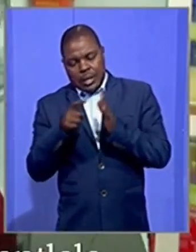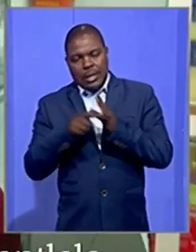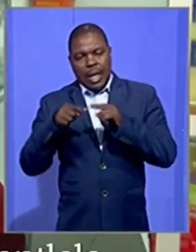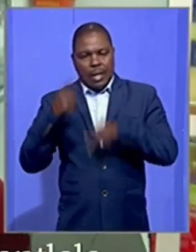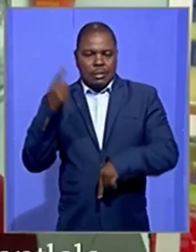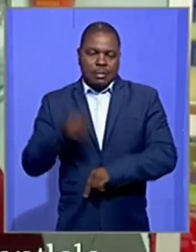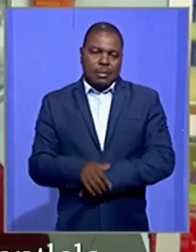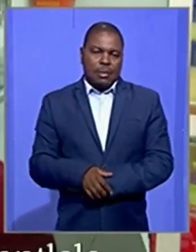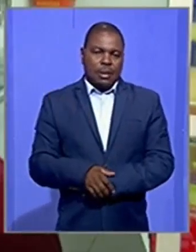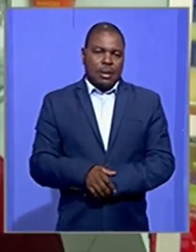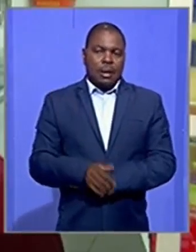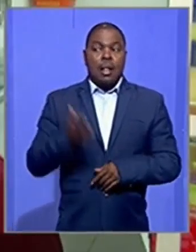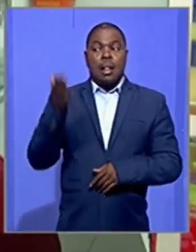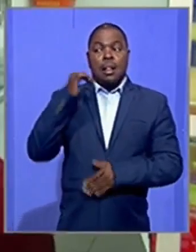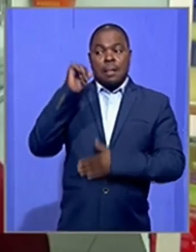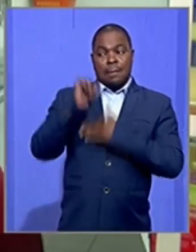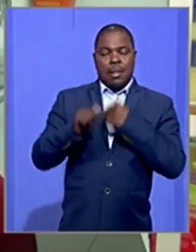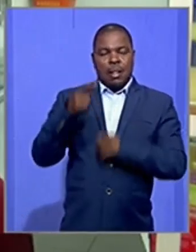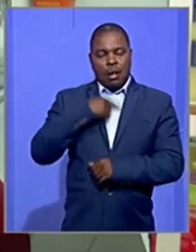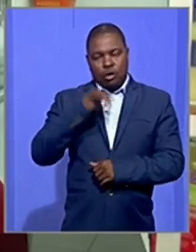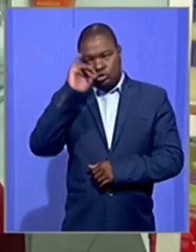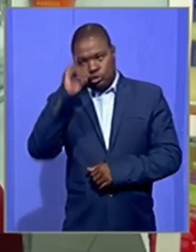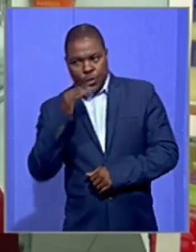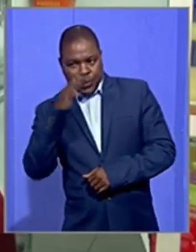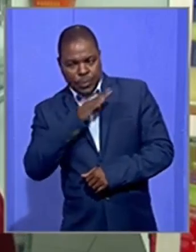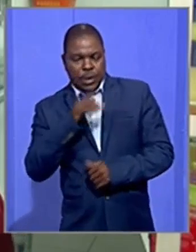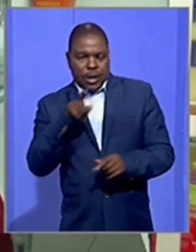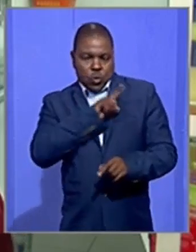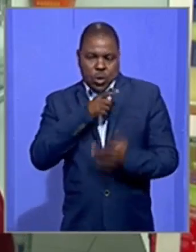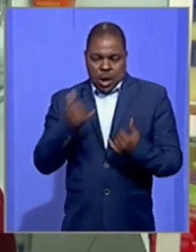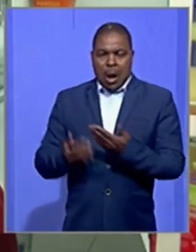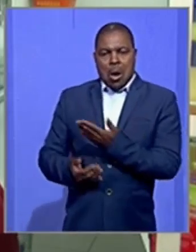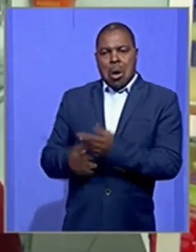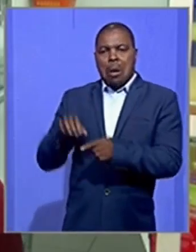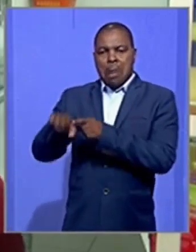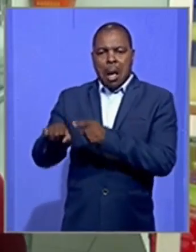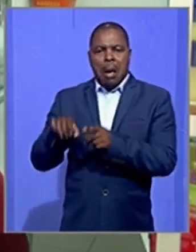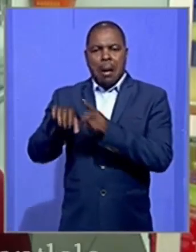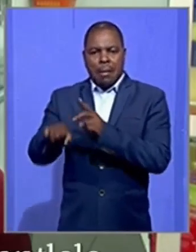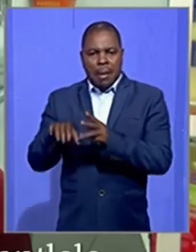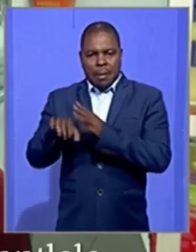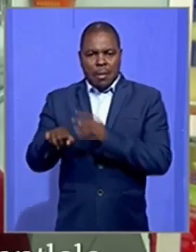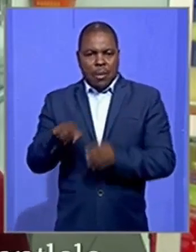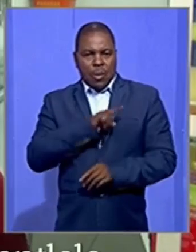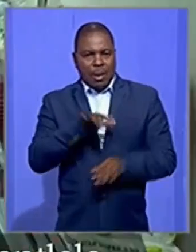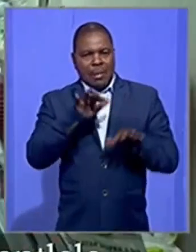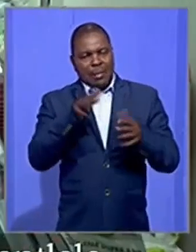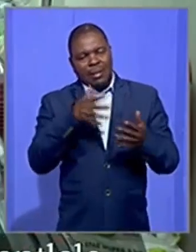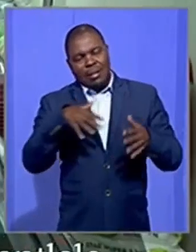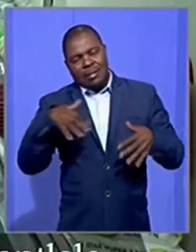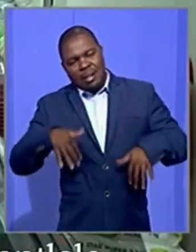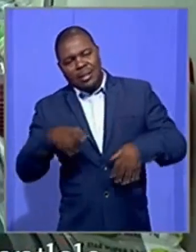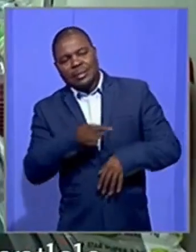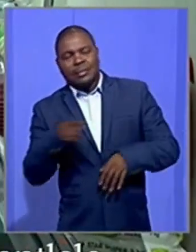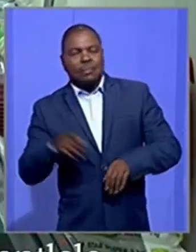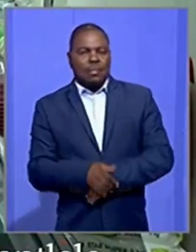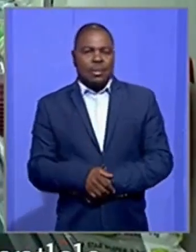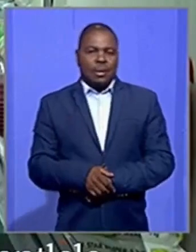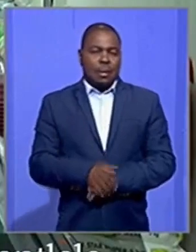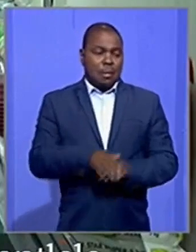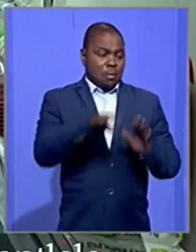month I didn't check. This is why they are finding like this. I was lazy about this thing. Letsholo lena le tla ka